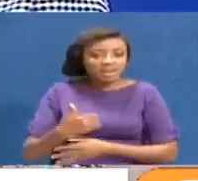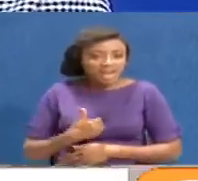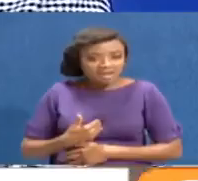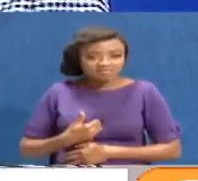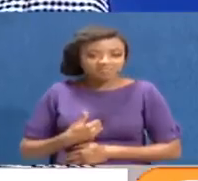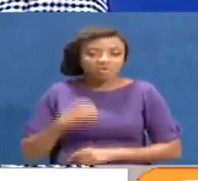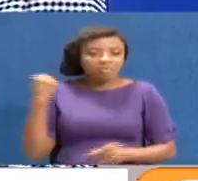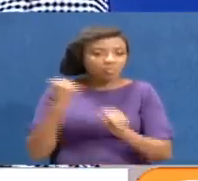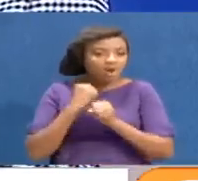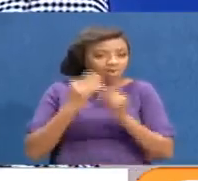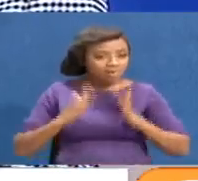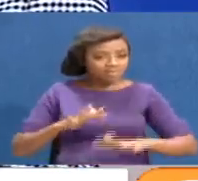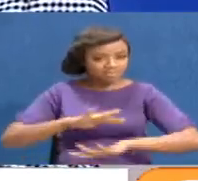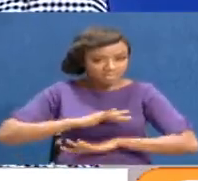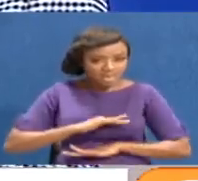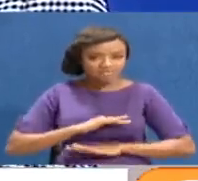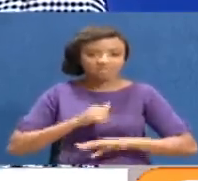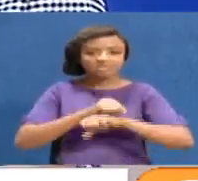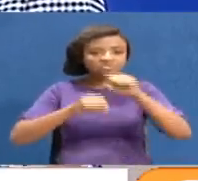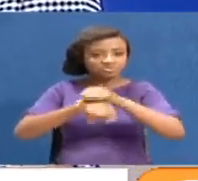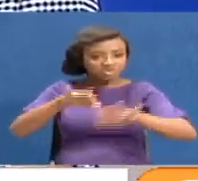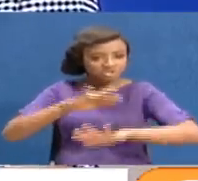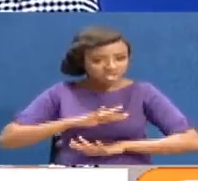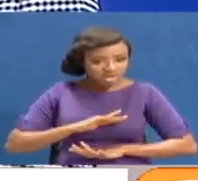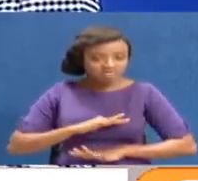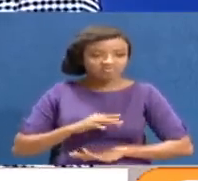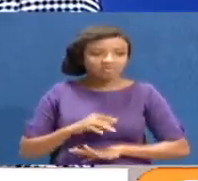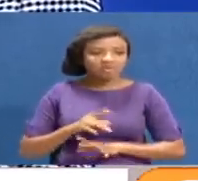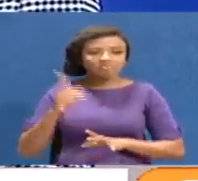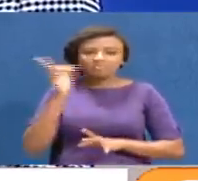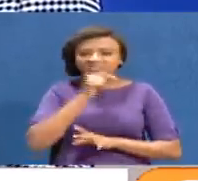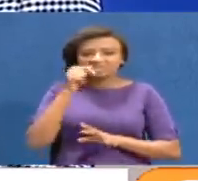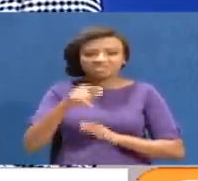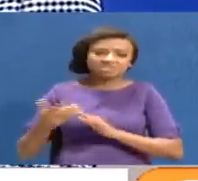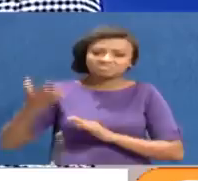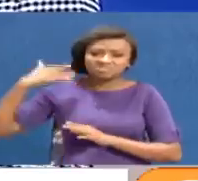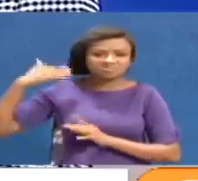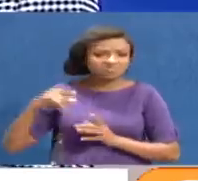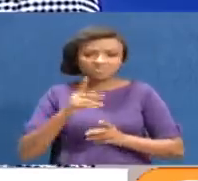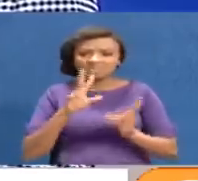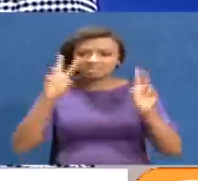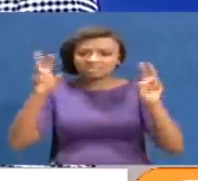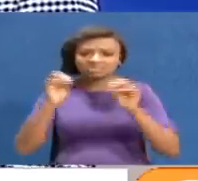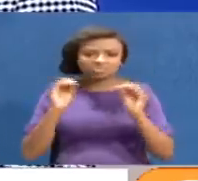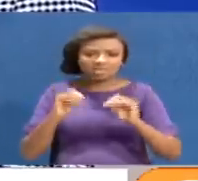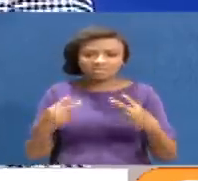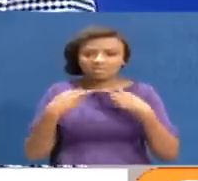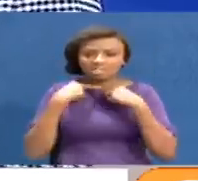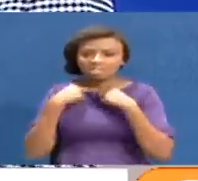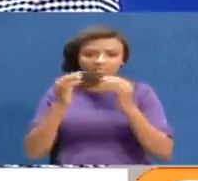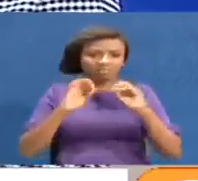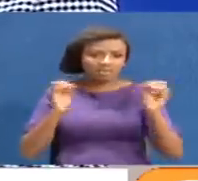the enabling staff, the enabling infrastructure. Yeah. We've gone this route before. It never became an issue that is too